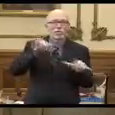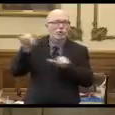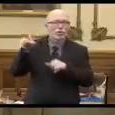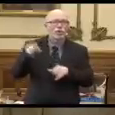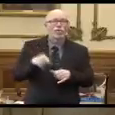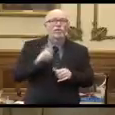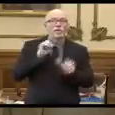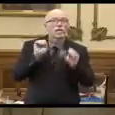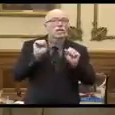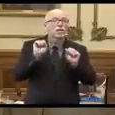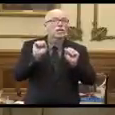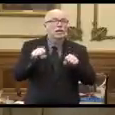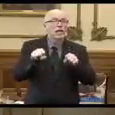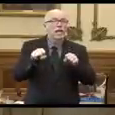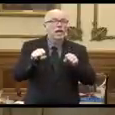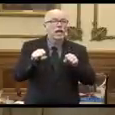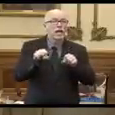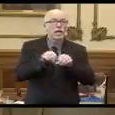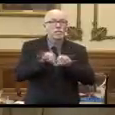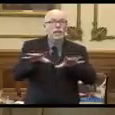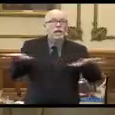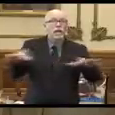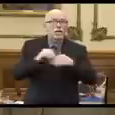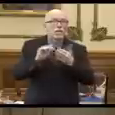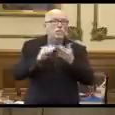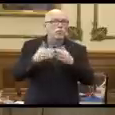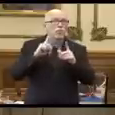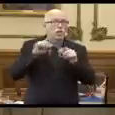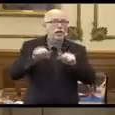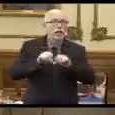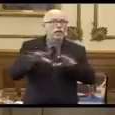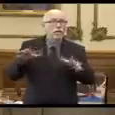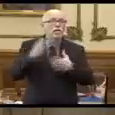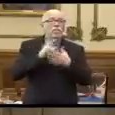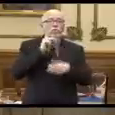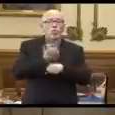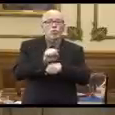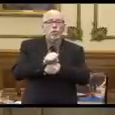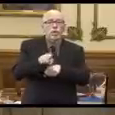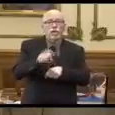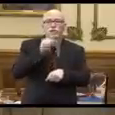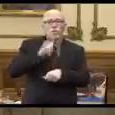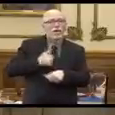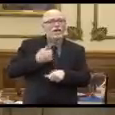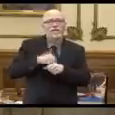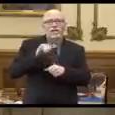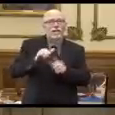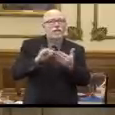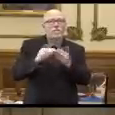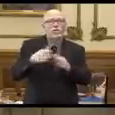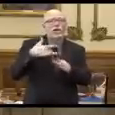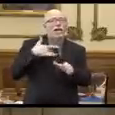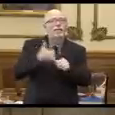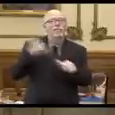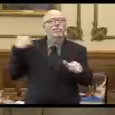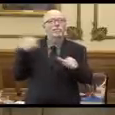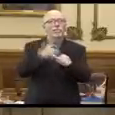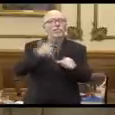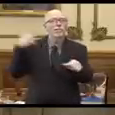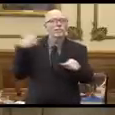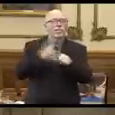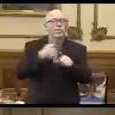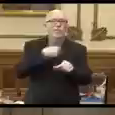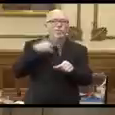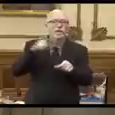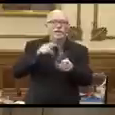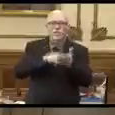it can spill out more into the community, but some individuals that work there don't even live within that specific community. So we really need to